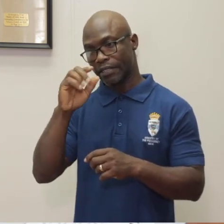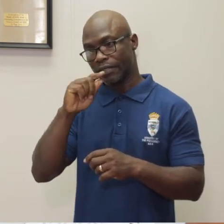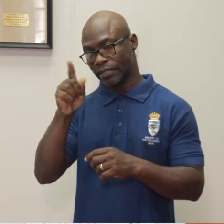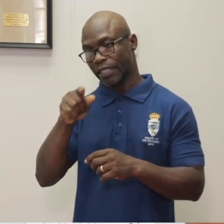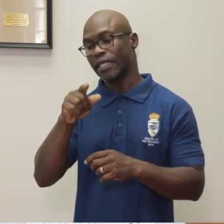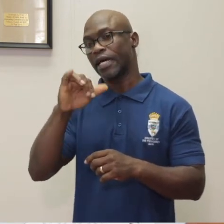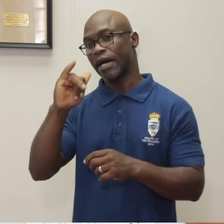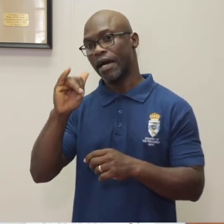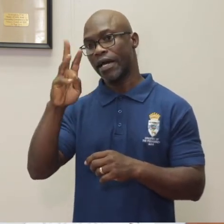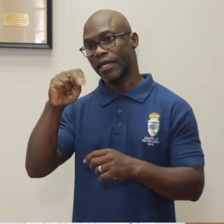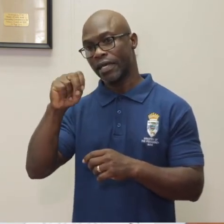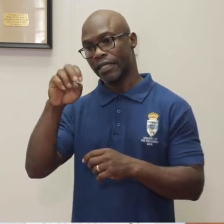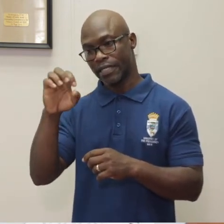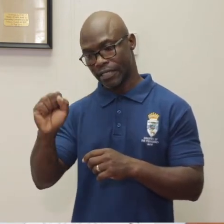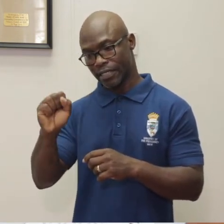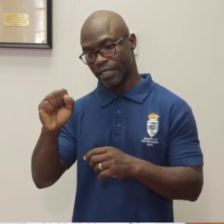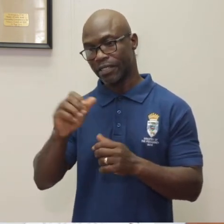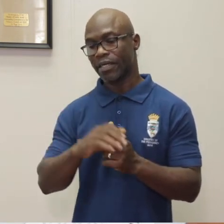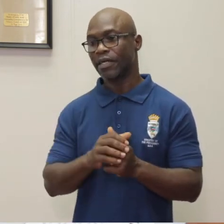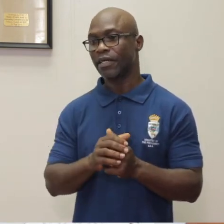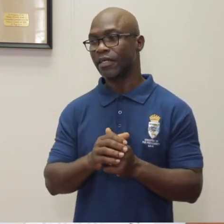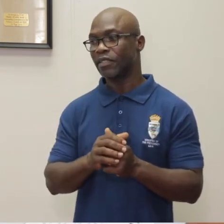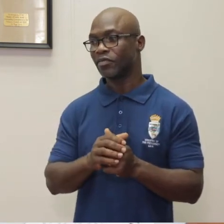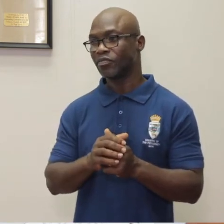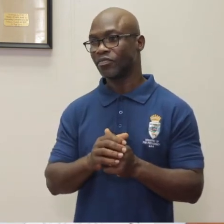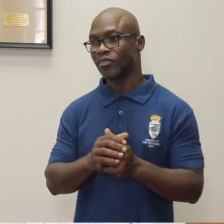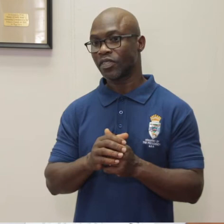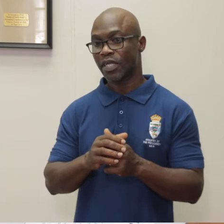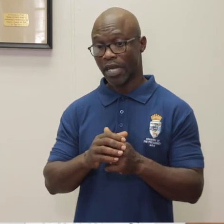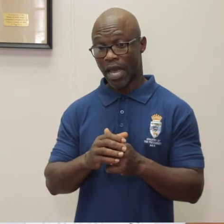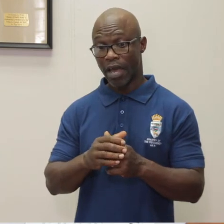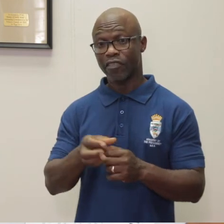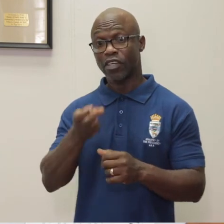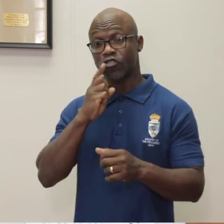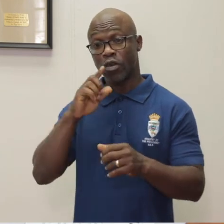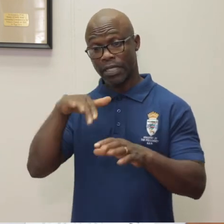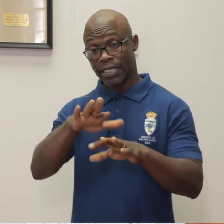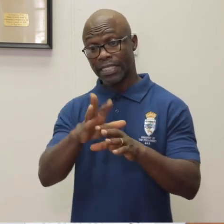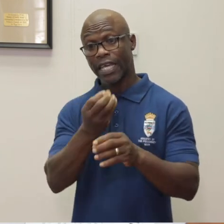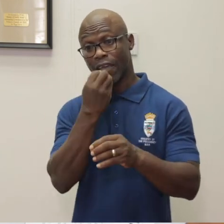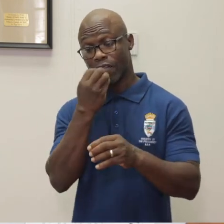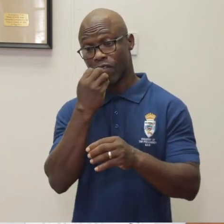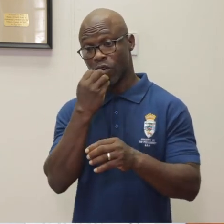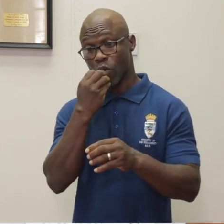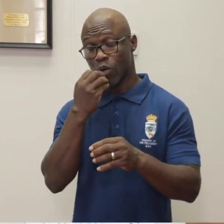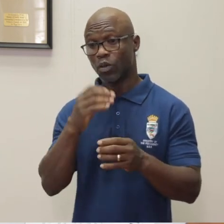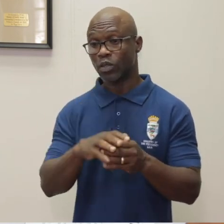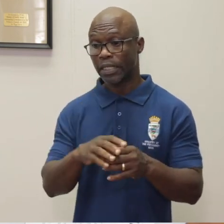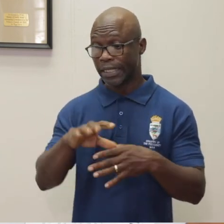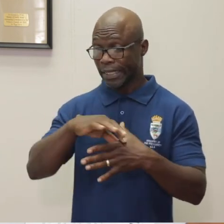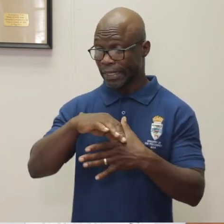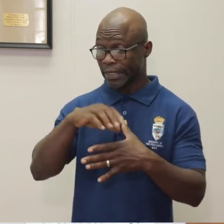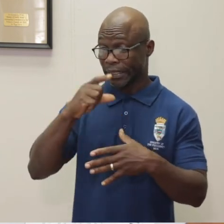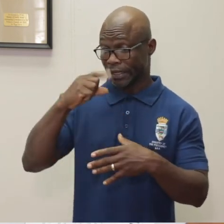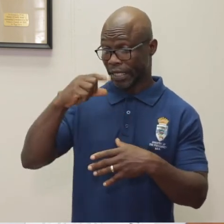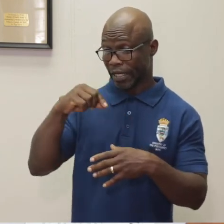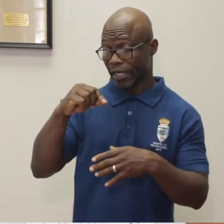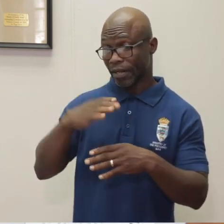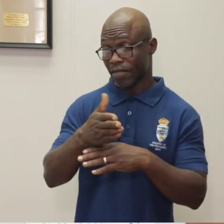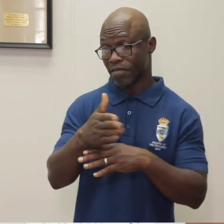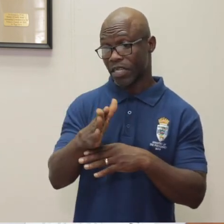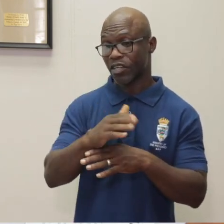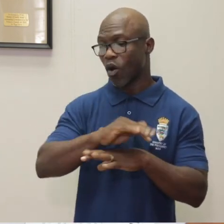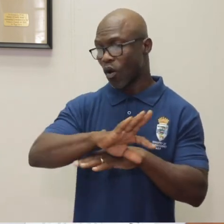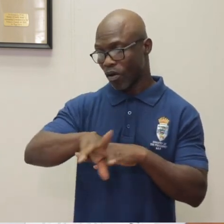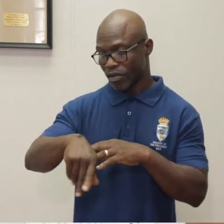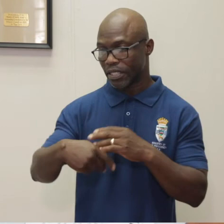legumes, whole grains, seafood, meat, chicken, nuts, all of those have these essential